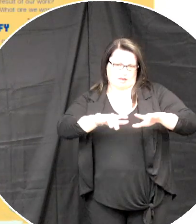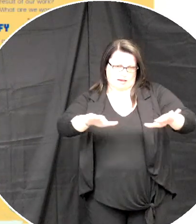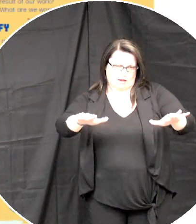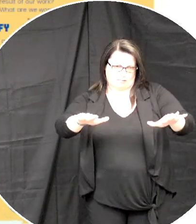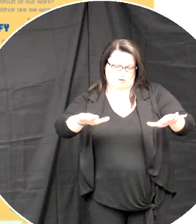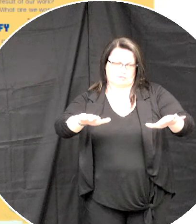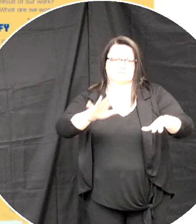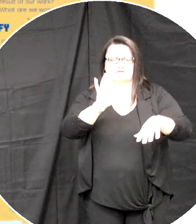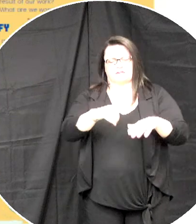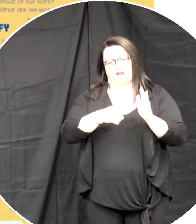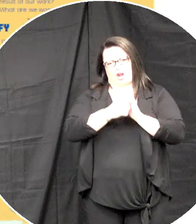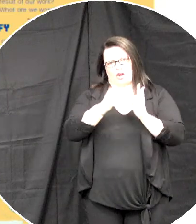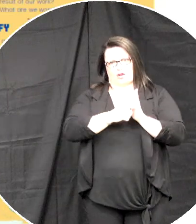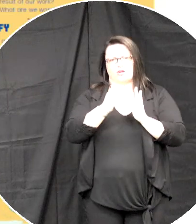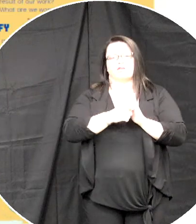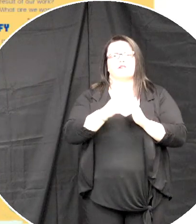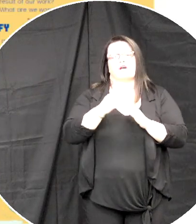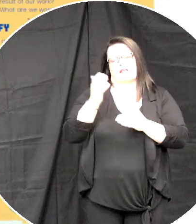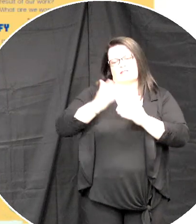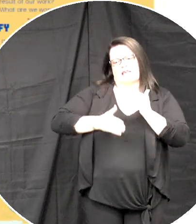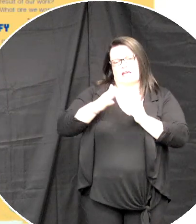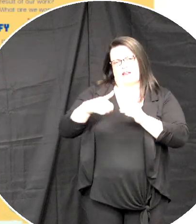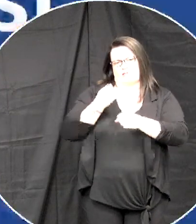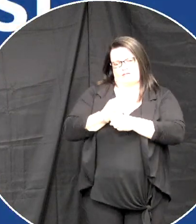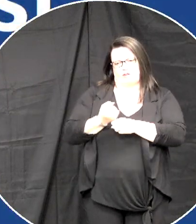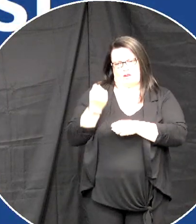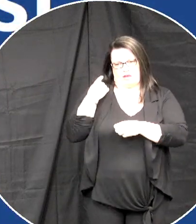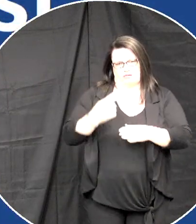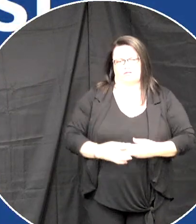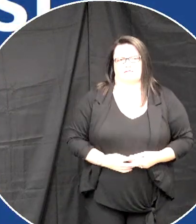Day as we closed out last year.